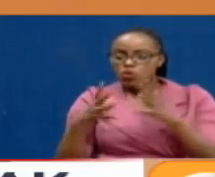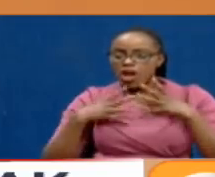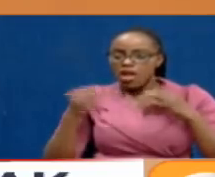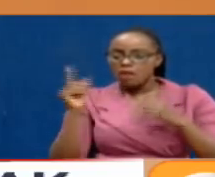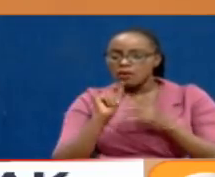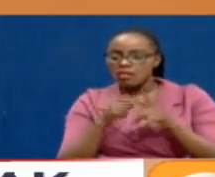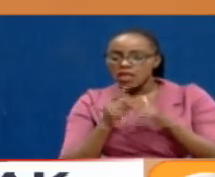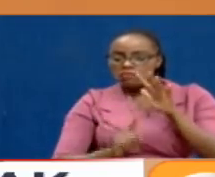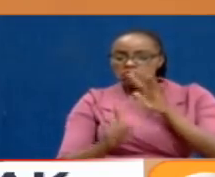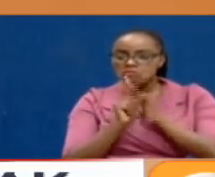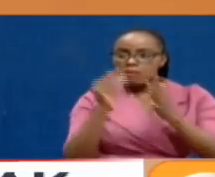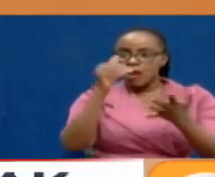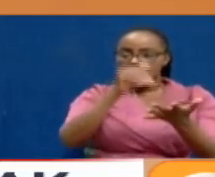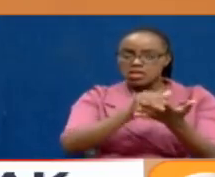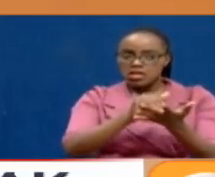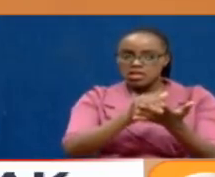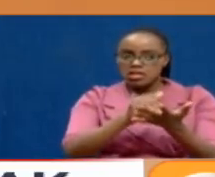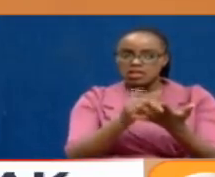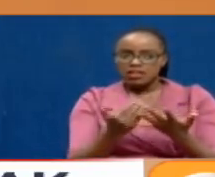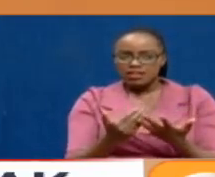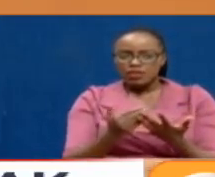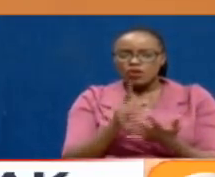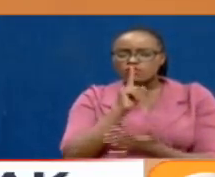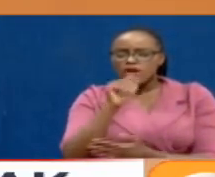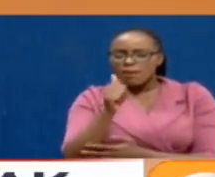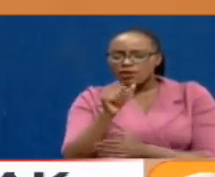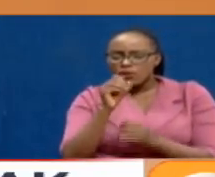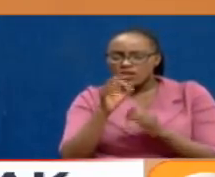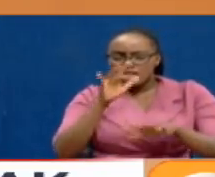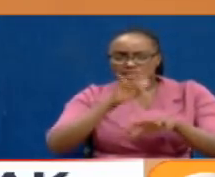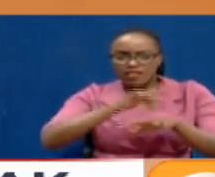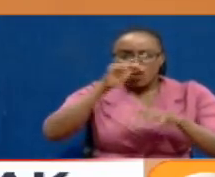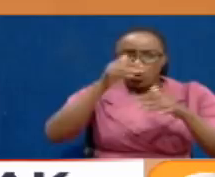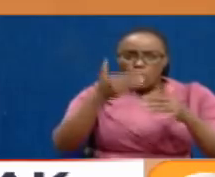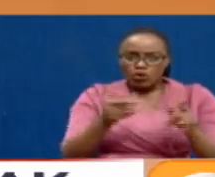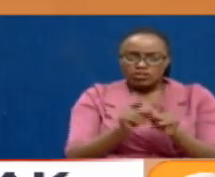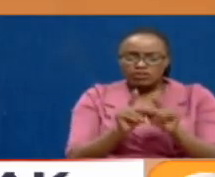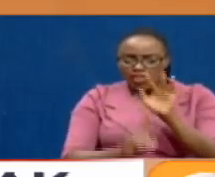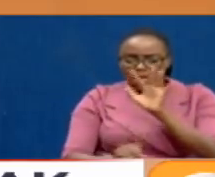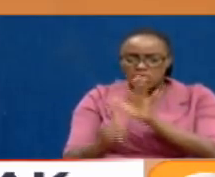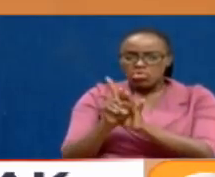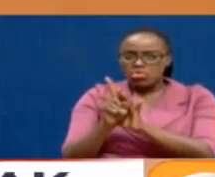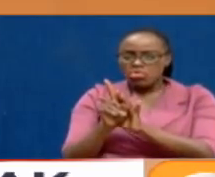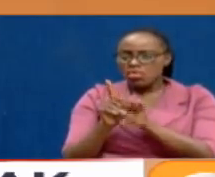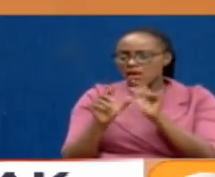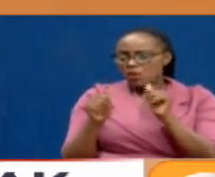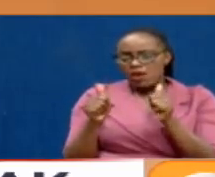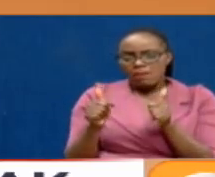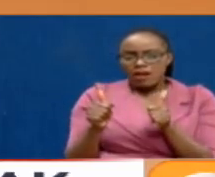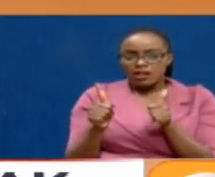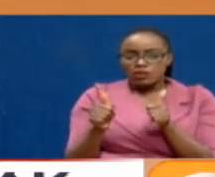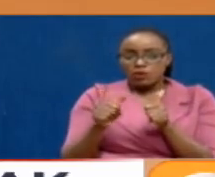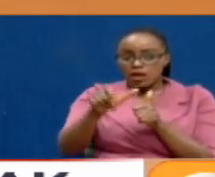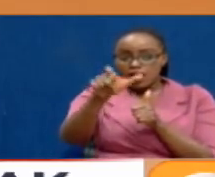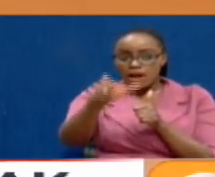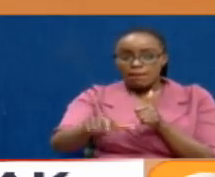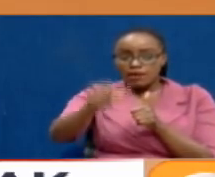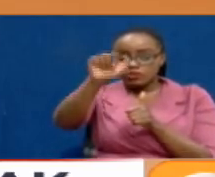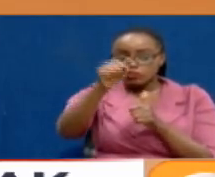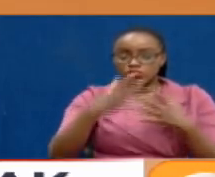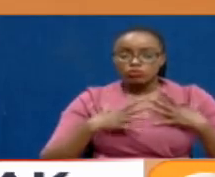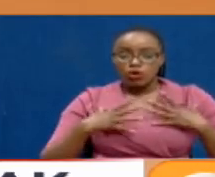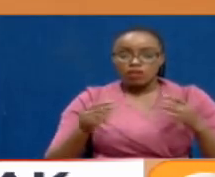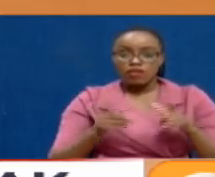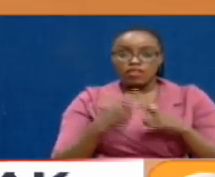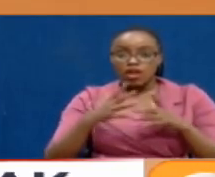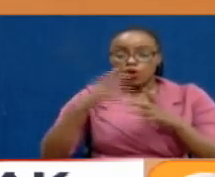or re-emergence. We're not sure whether it's reinfection or re-emergence, so because still someone may recover and